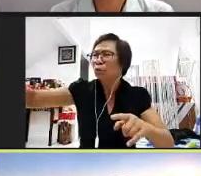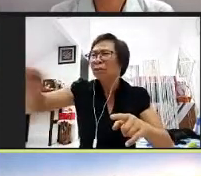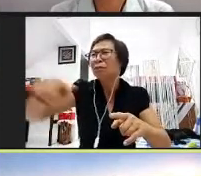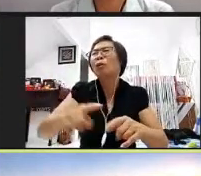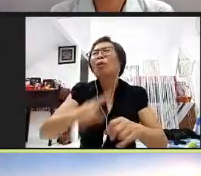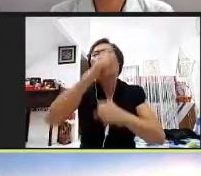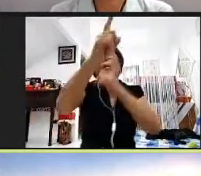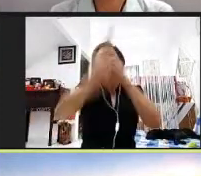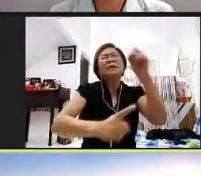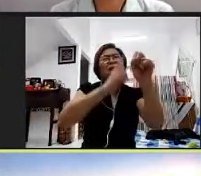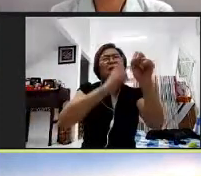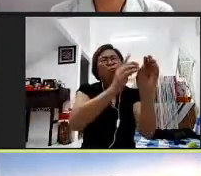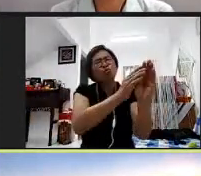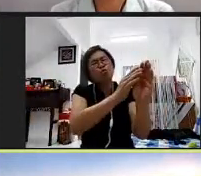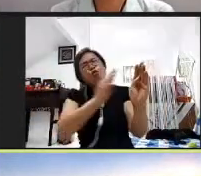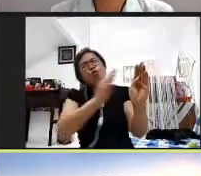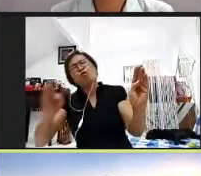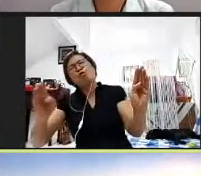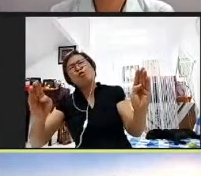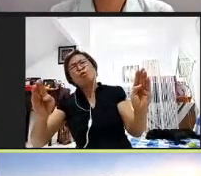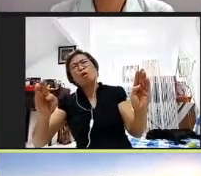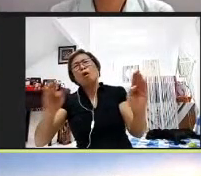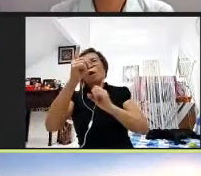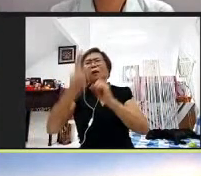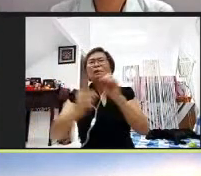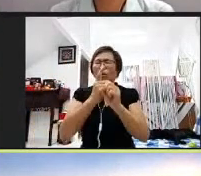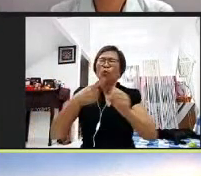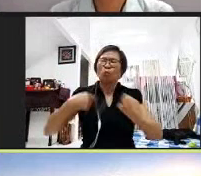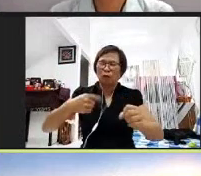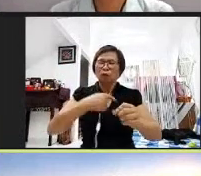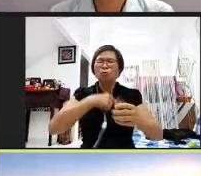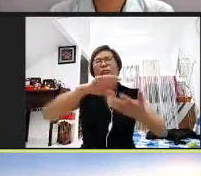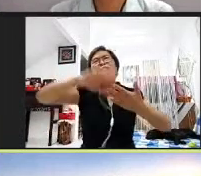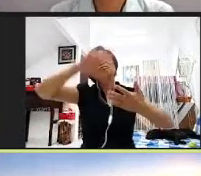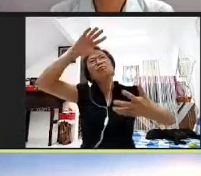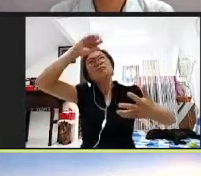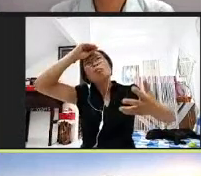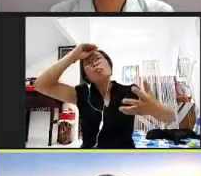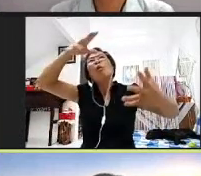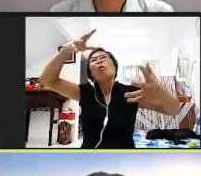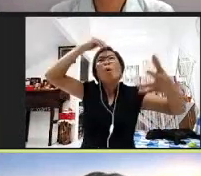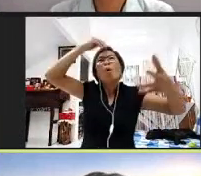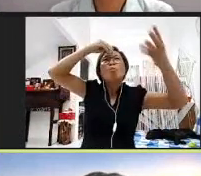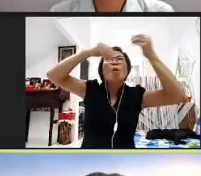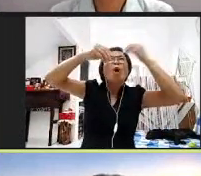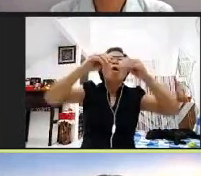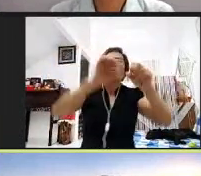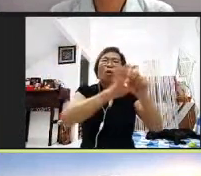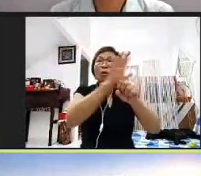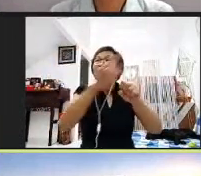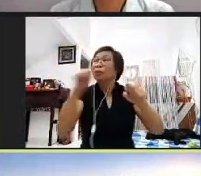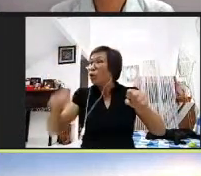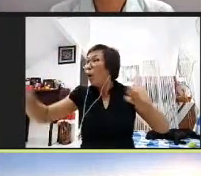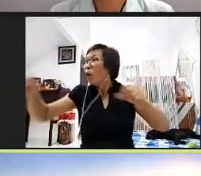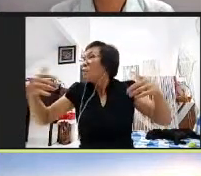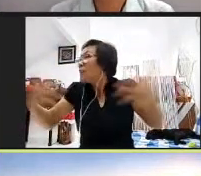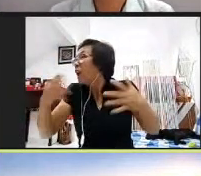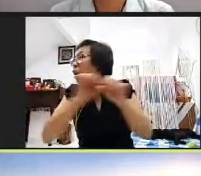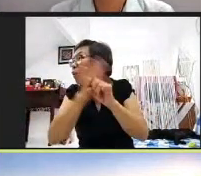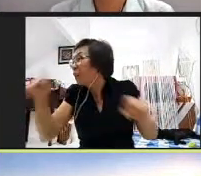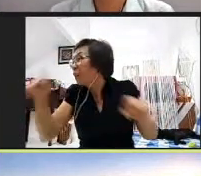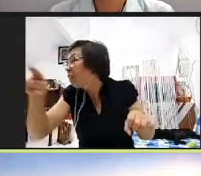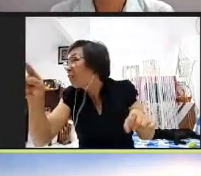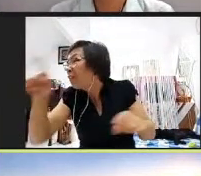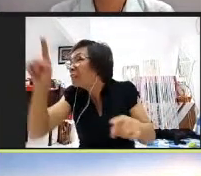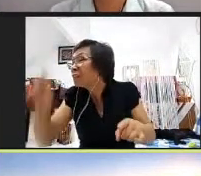one whole year, we have known quite a lot about this COVID-19. Are you all still scared of COVID-19? Or you